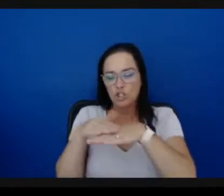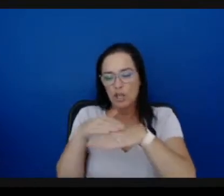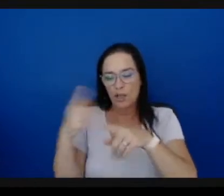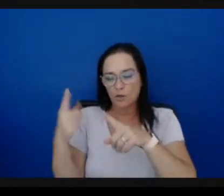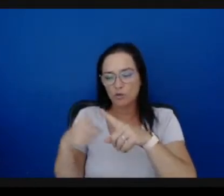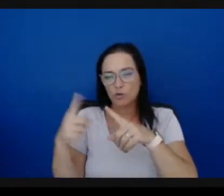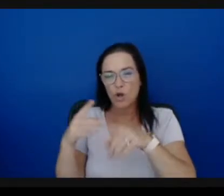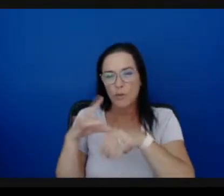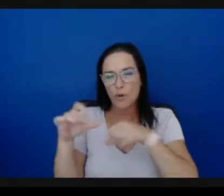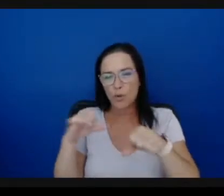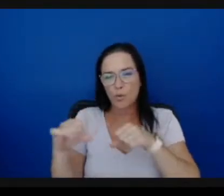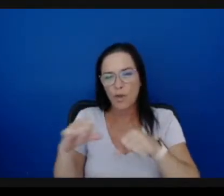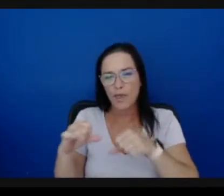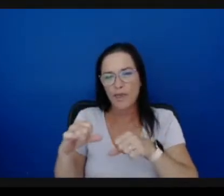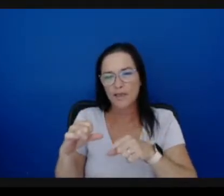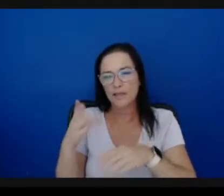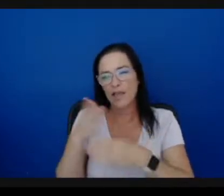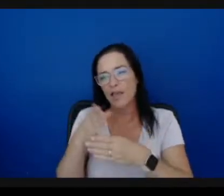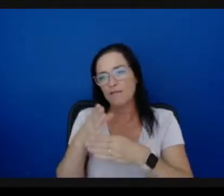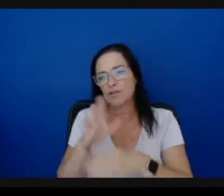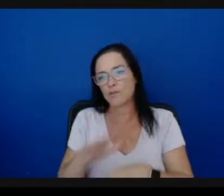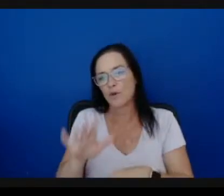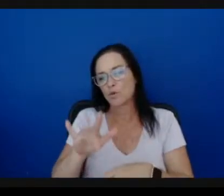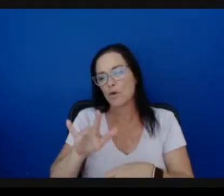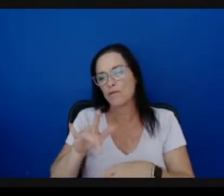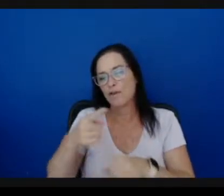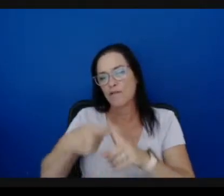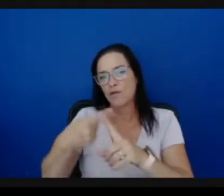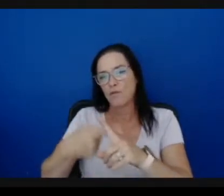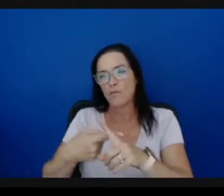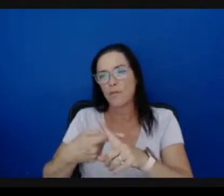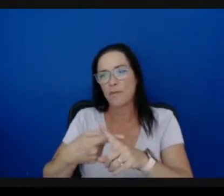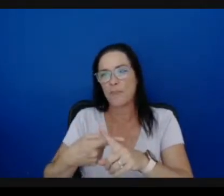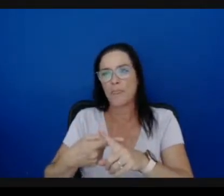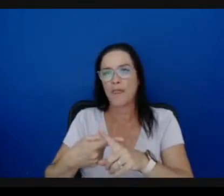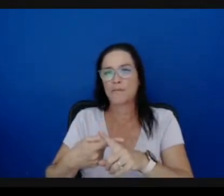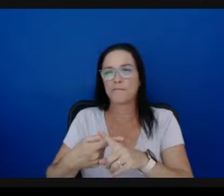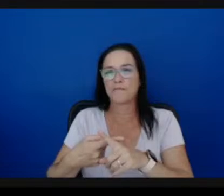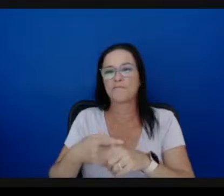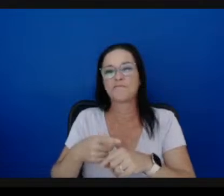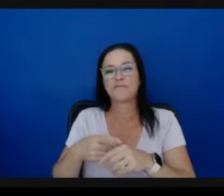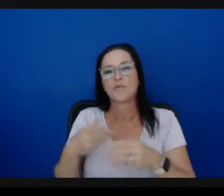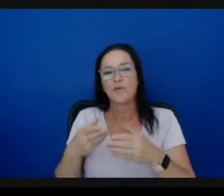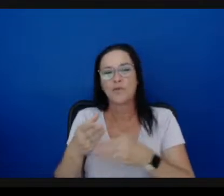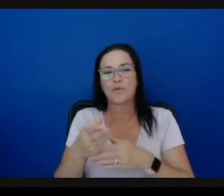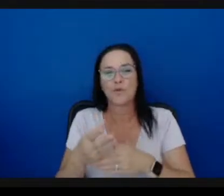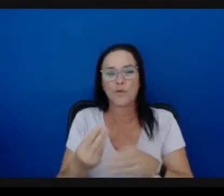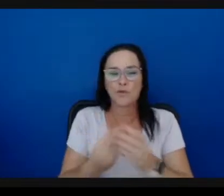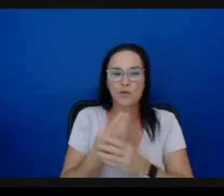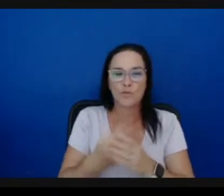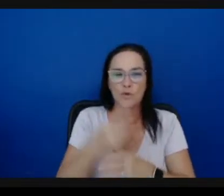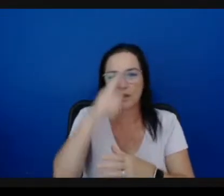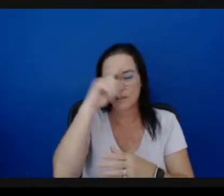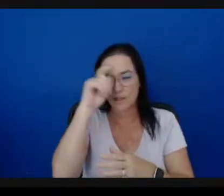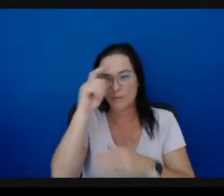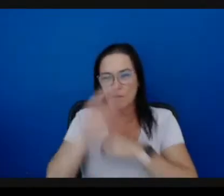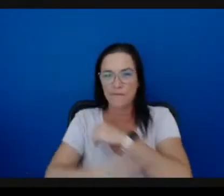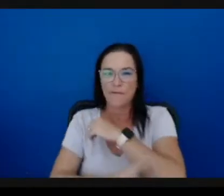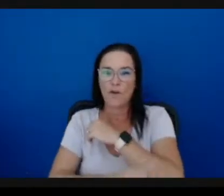an average rate of about 25 per month came from this region through the spring, summer, and fall of